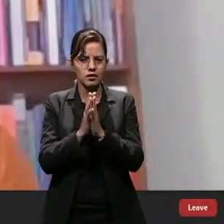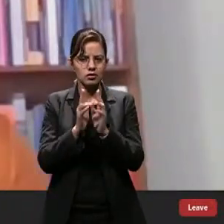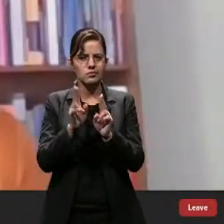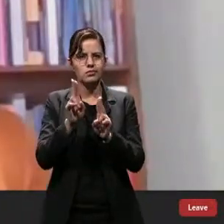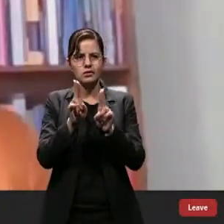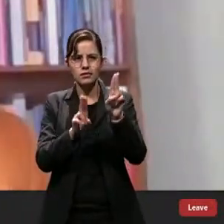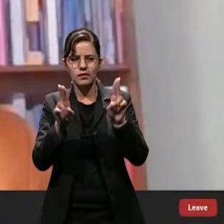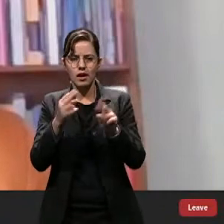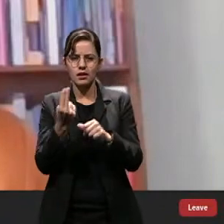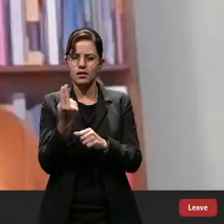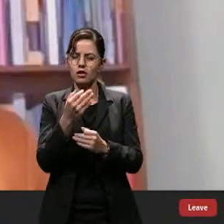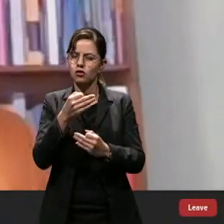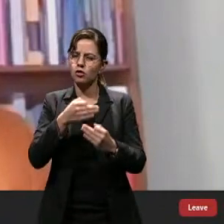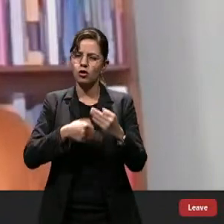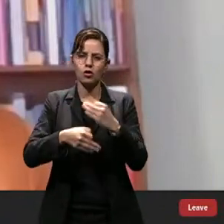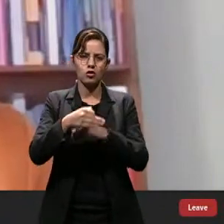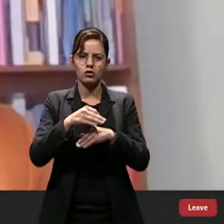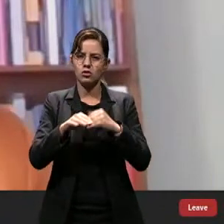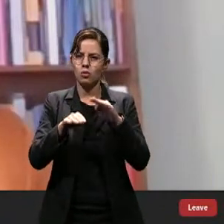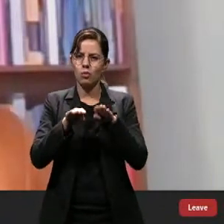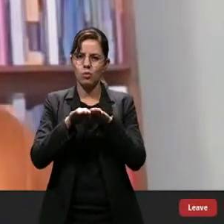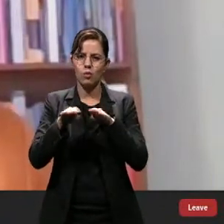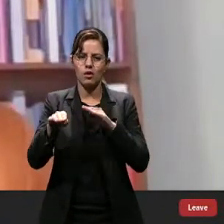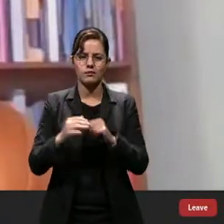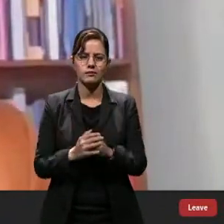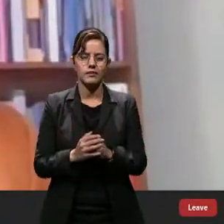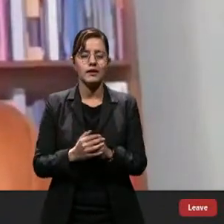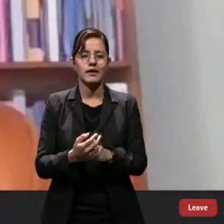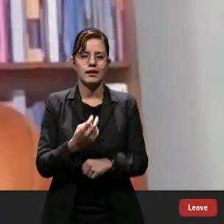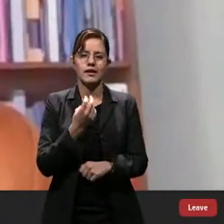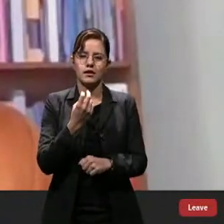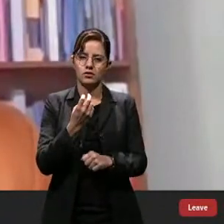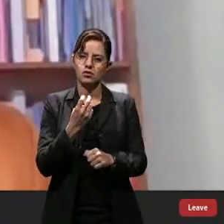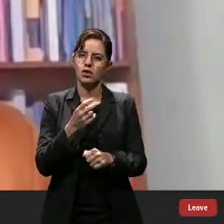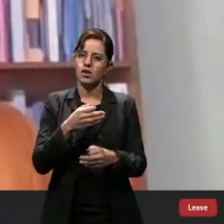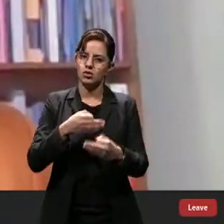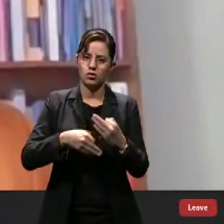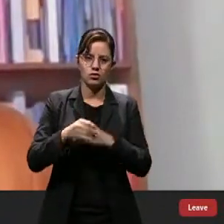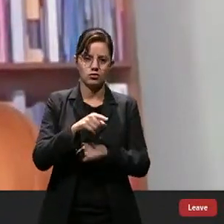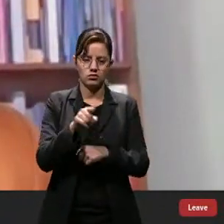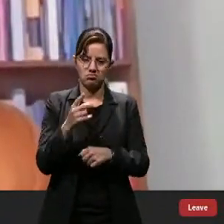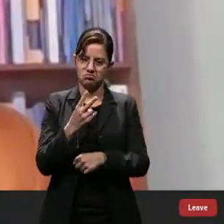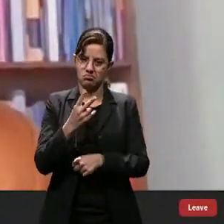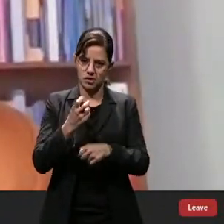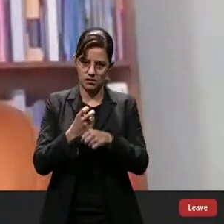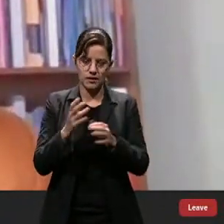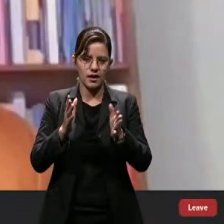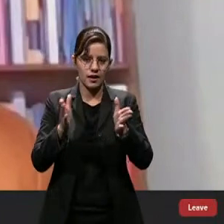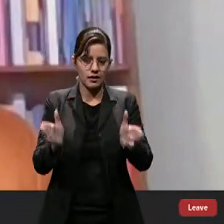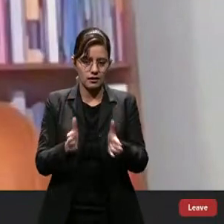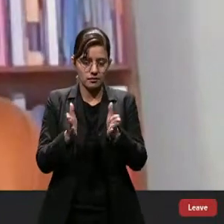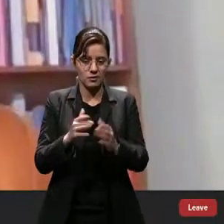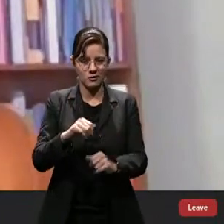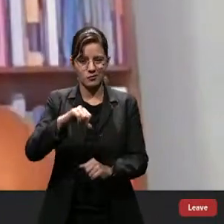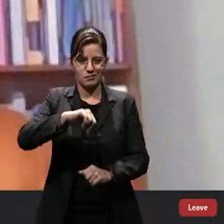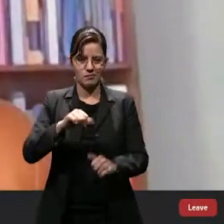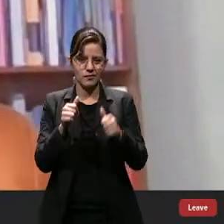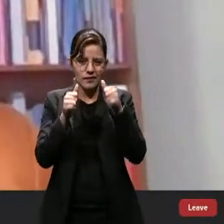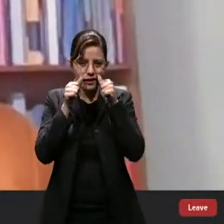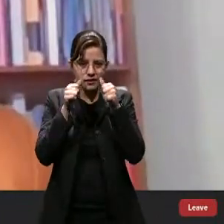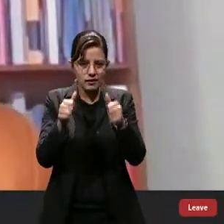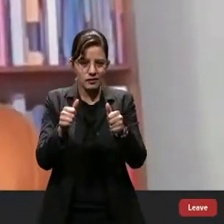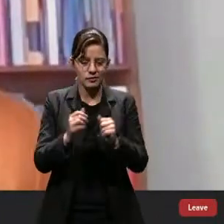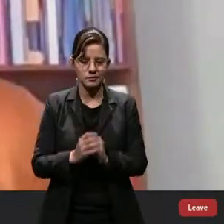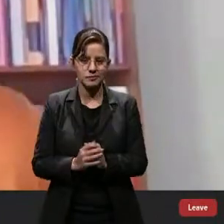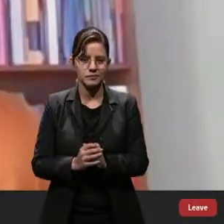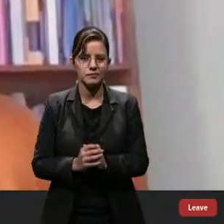inclusive democracy, parity democracy, equal democracy. So we invite all of the people who are with us